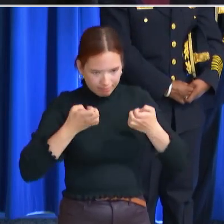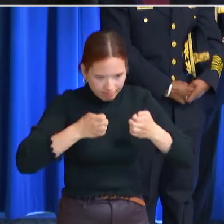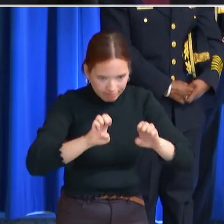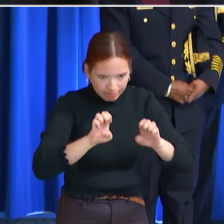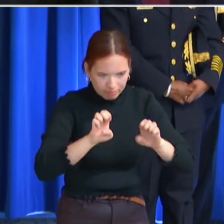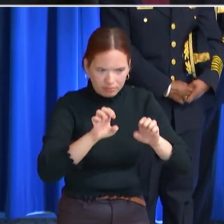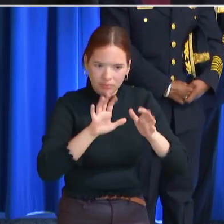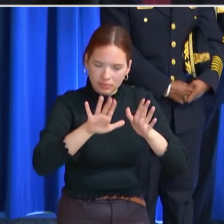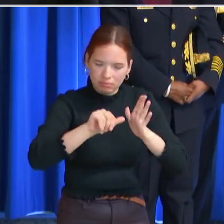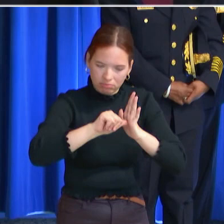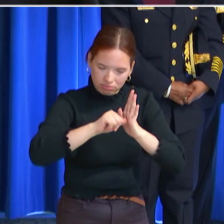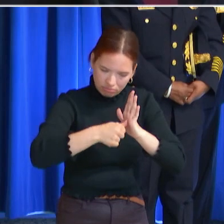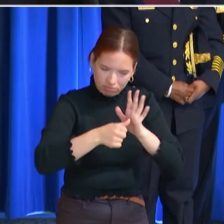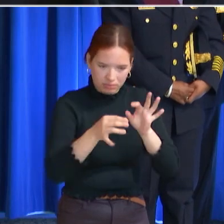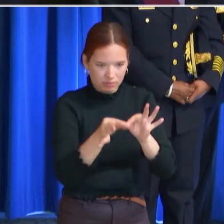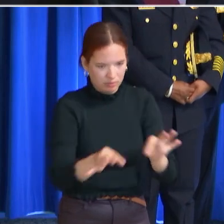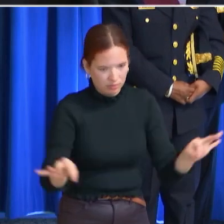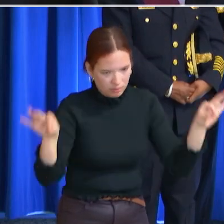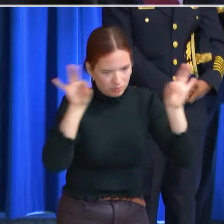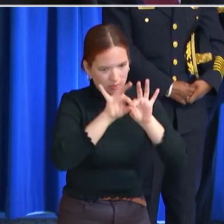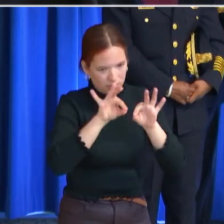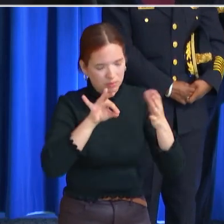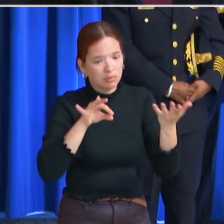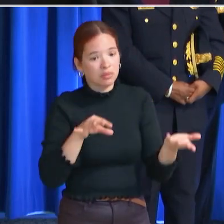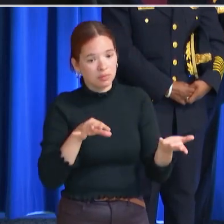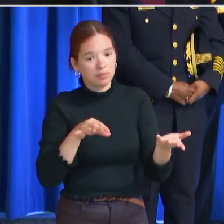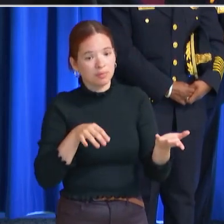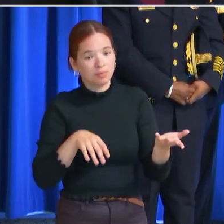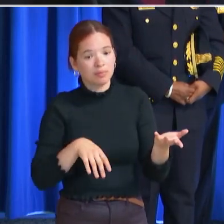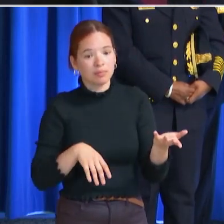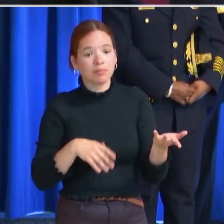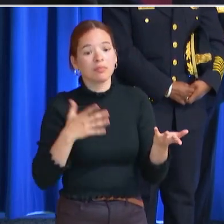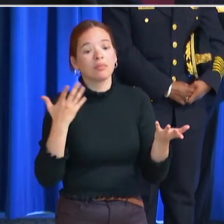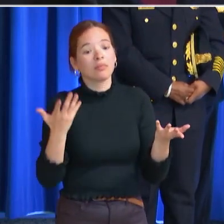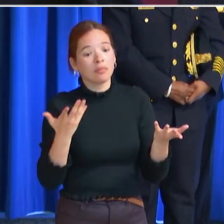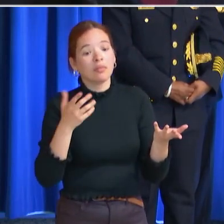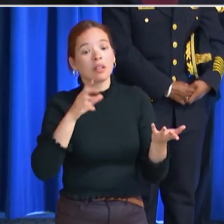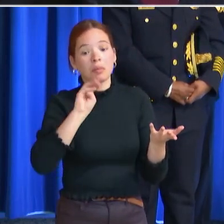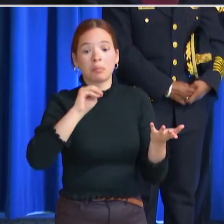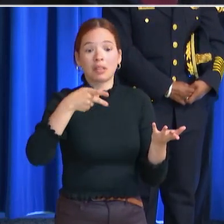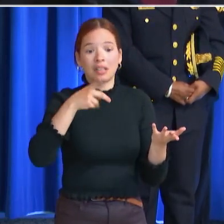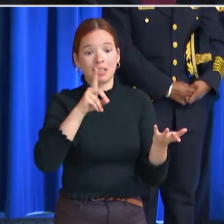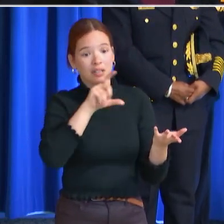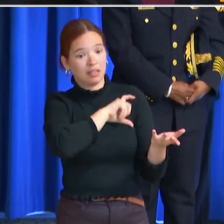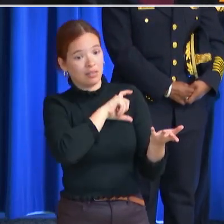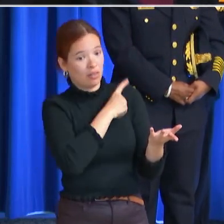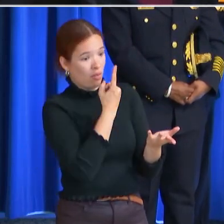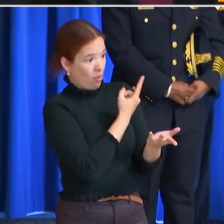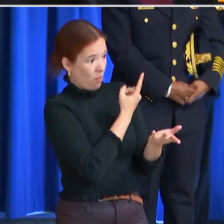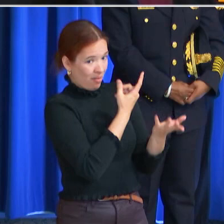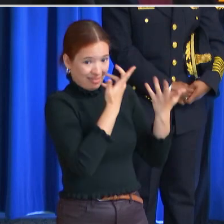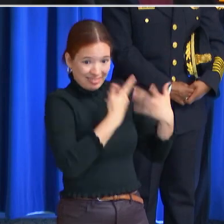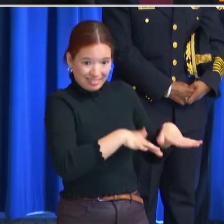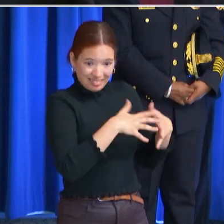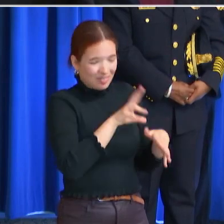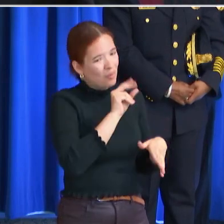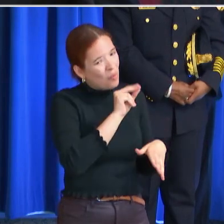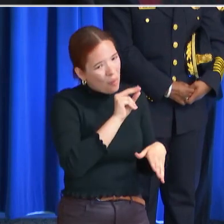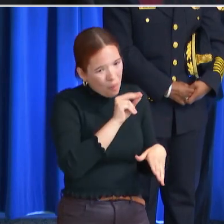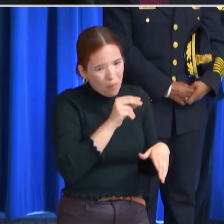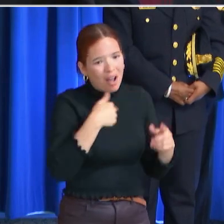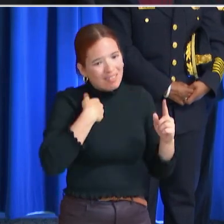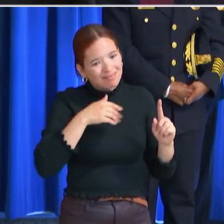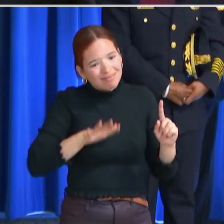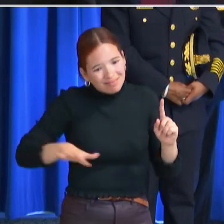So right now, where we are, it can't just be MPD all by ourselves. It can't just be MPD. If we're going to